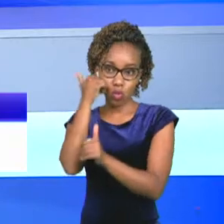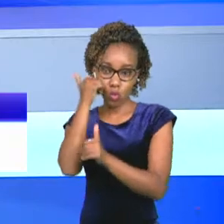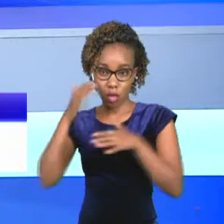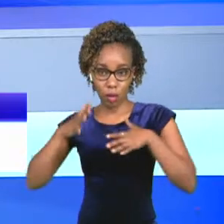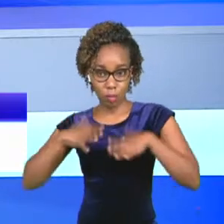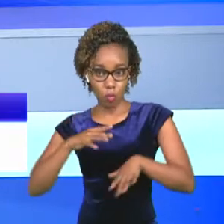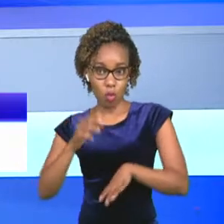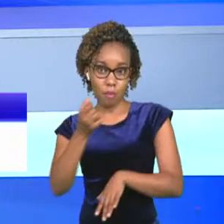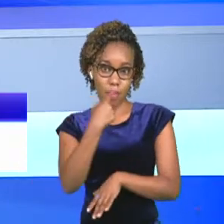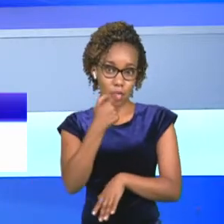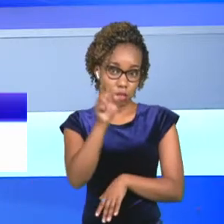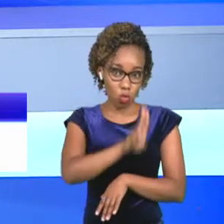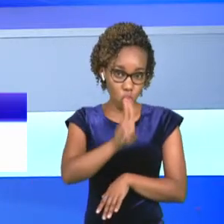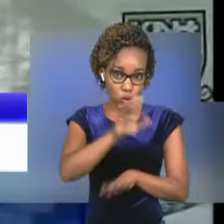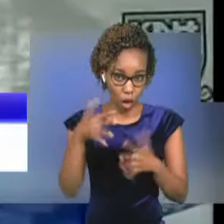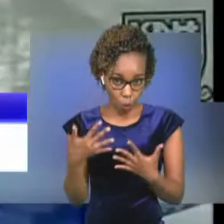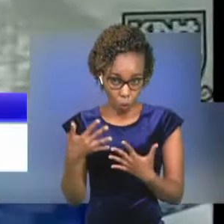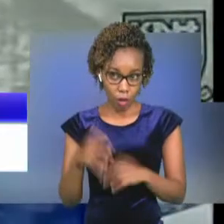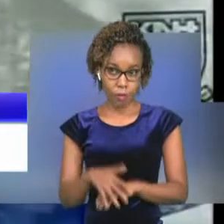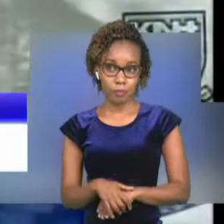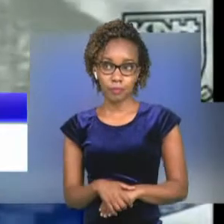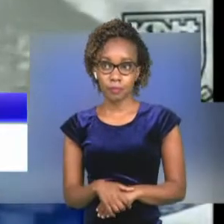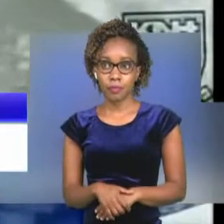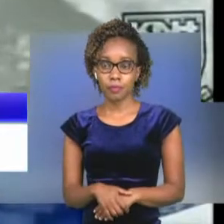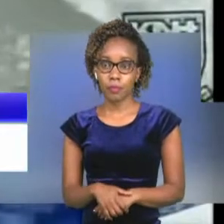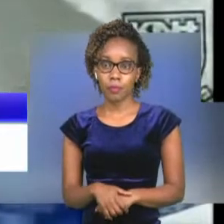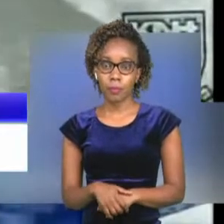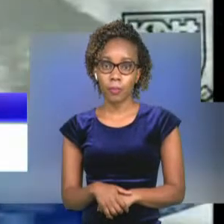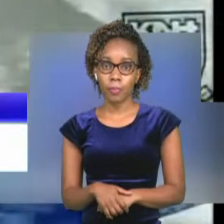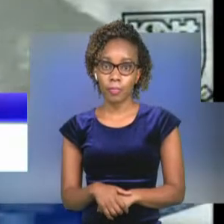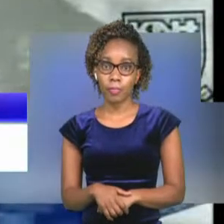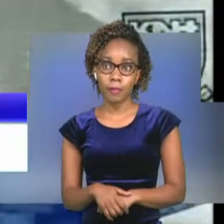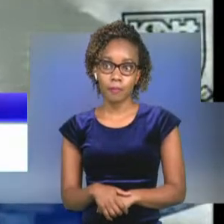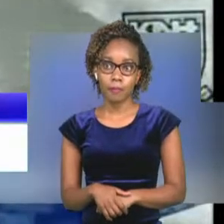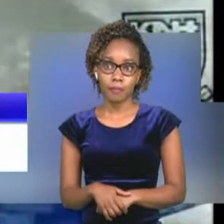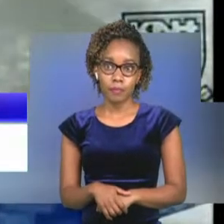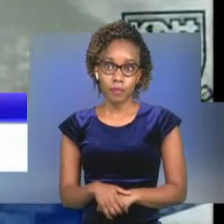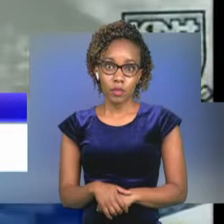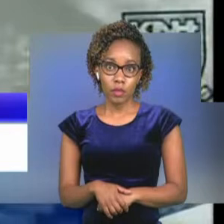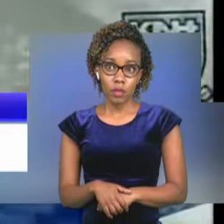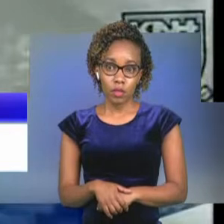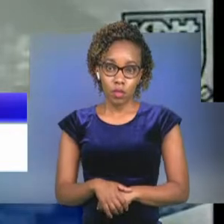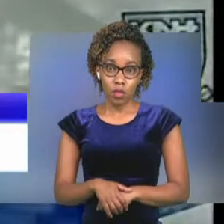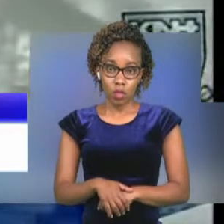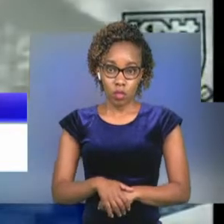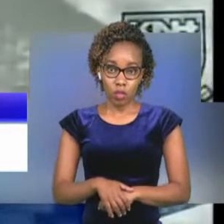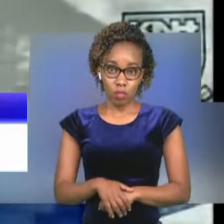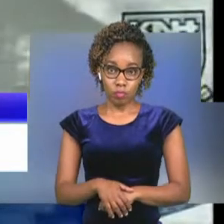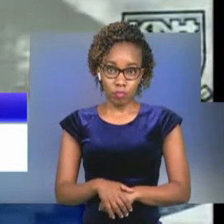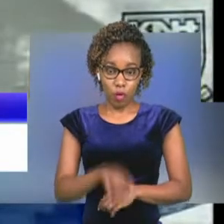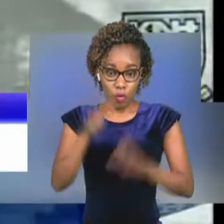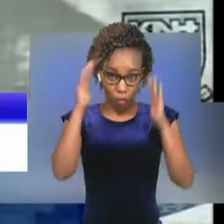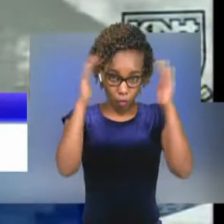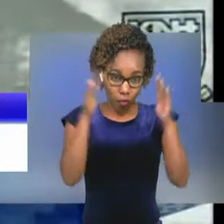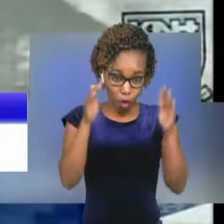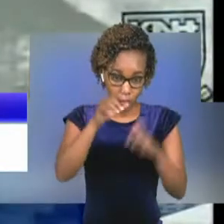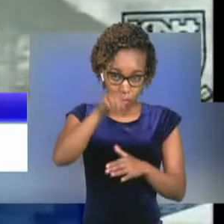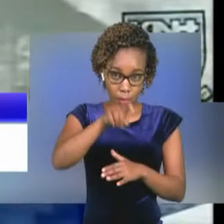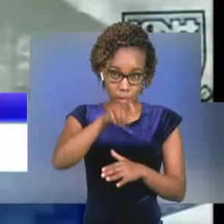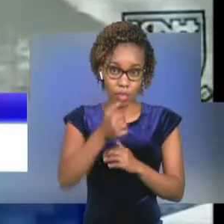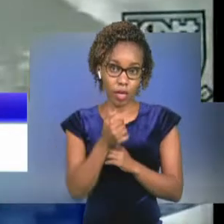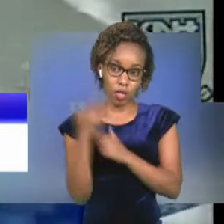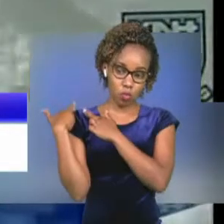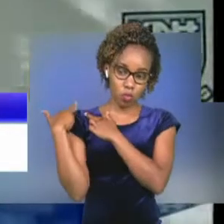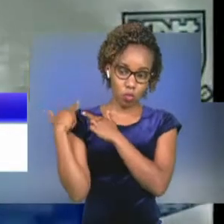antimicrobial medicine. An element which perhaps we need to look at, Dr. Lois, as we move this forward, the role of